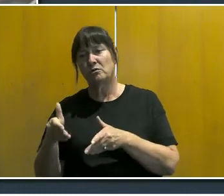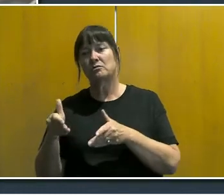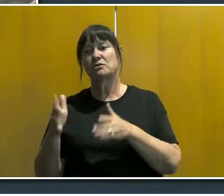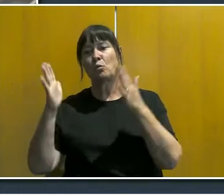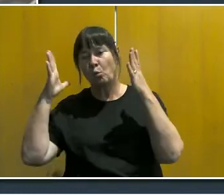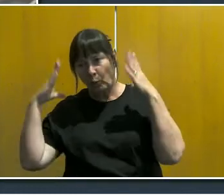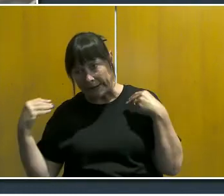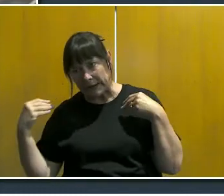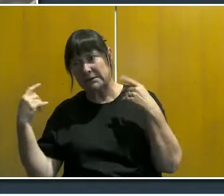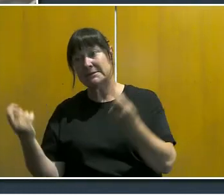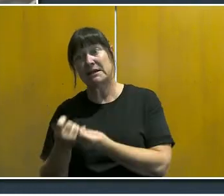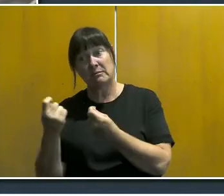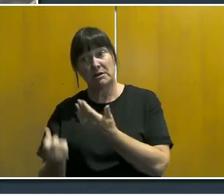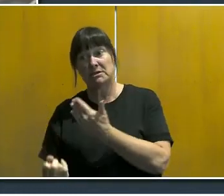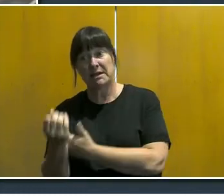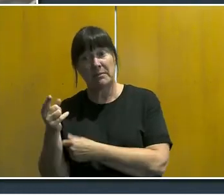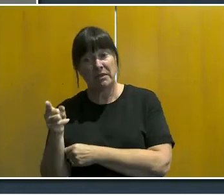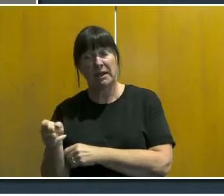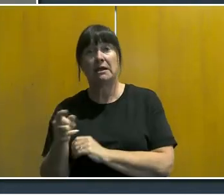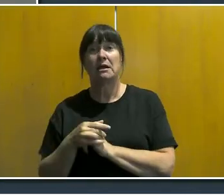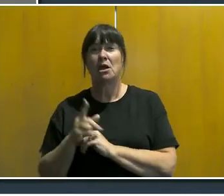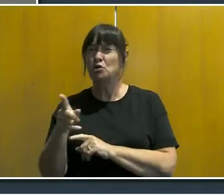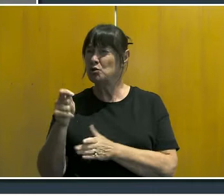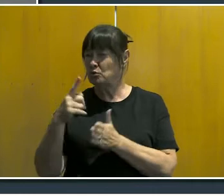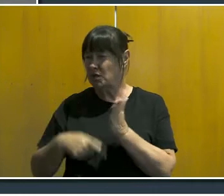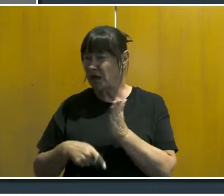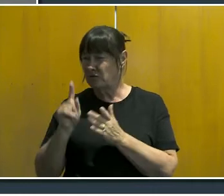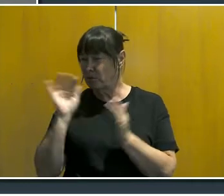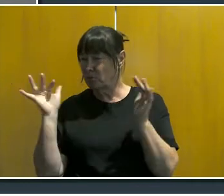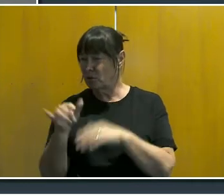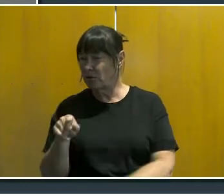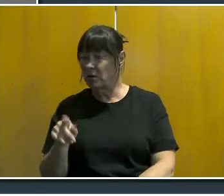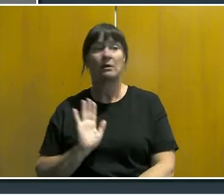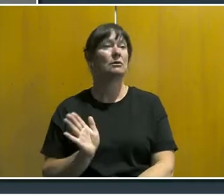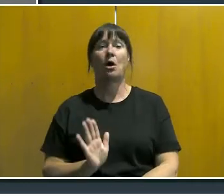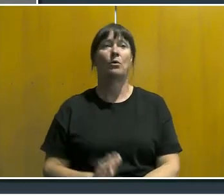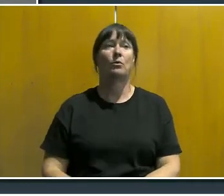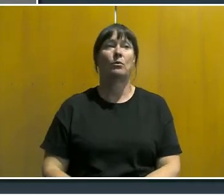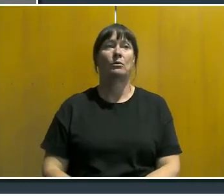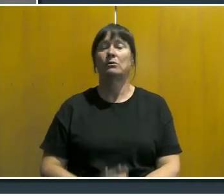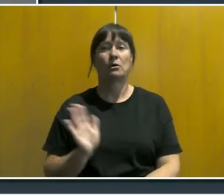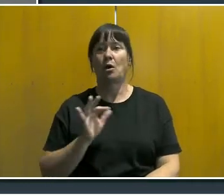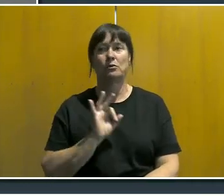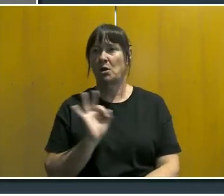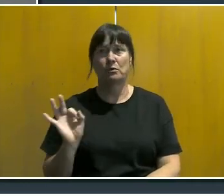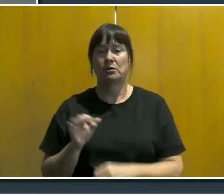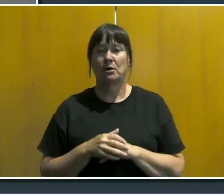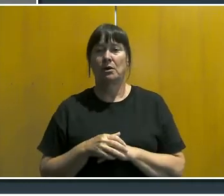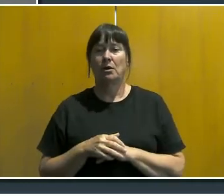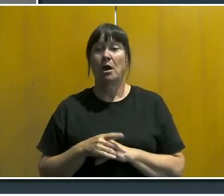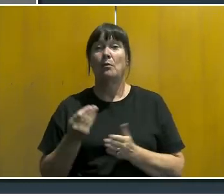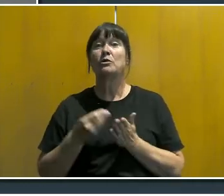there. And do you charge for those? No, we don't. We